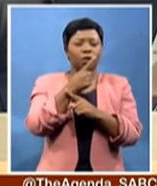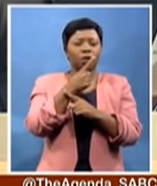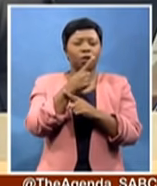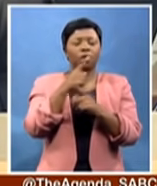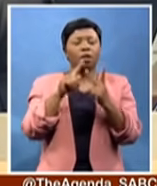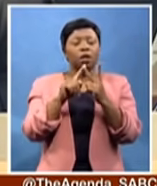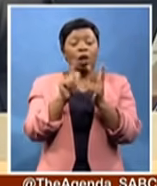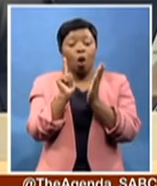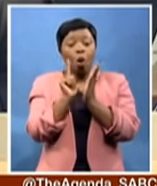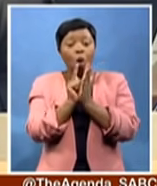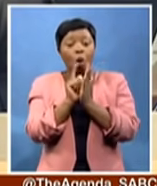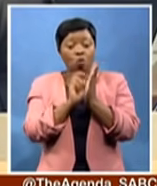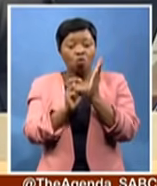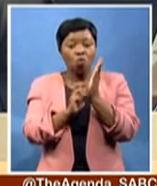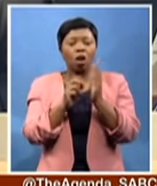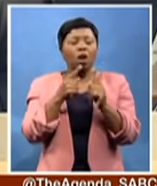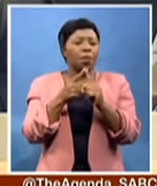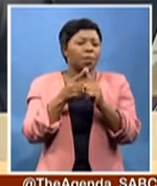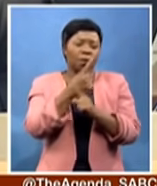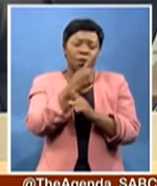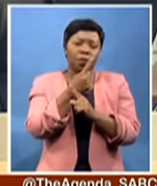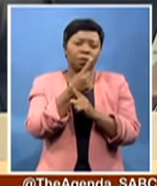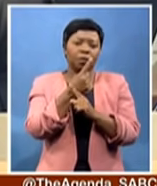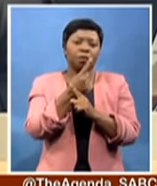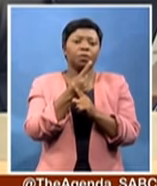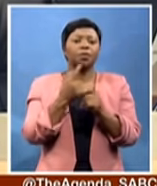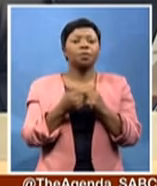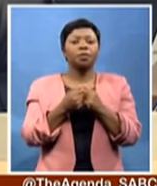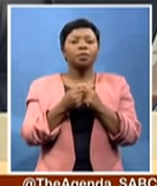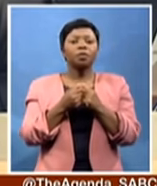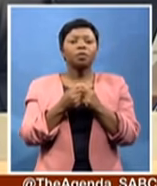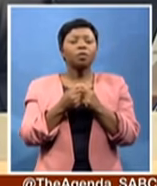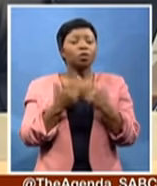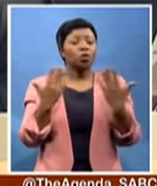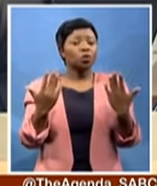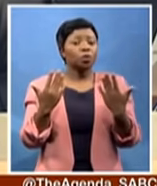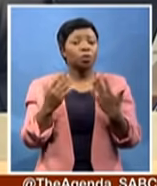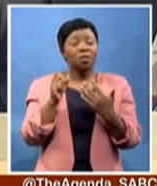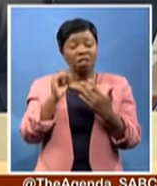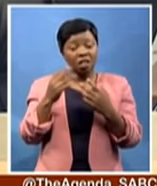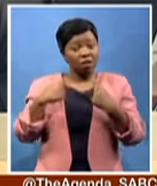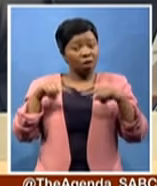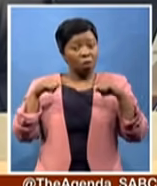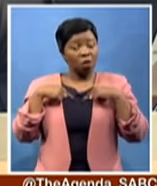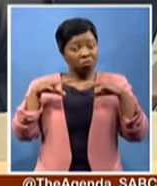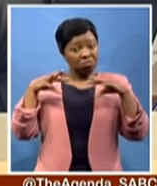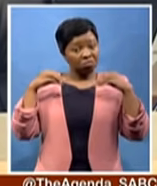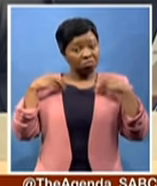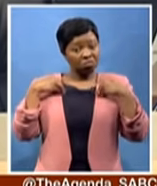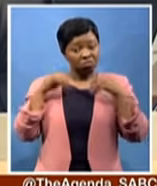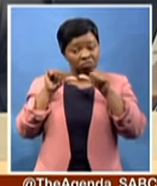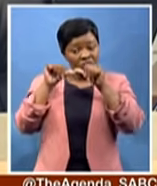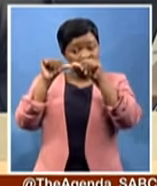If followed, or rather if allowed to continue, they would threaten the